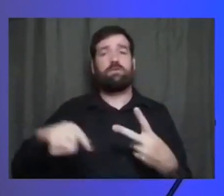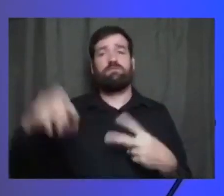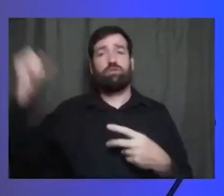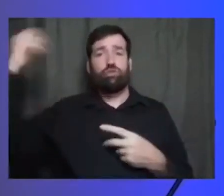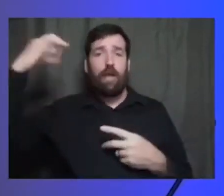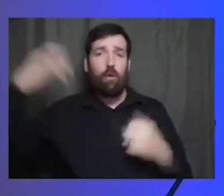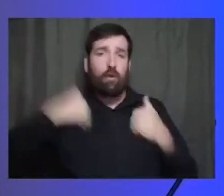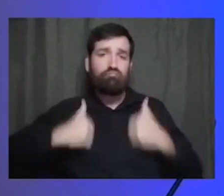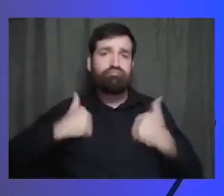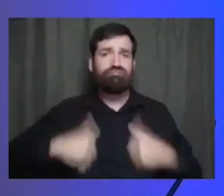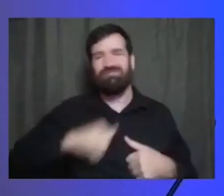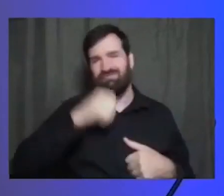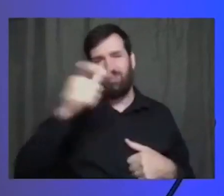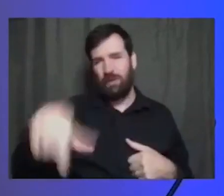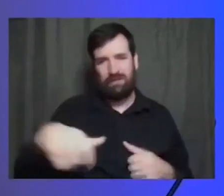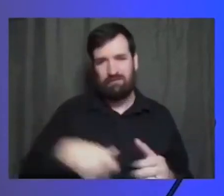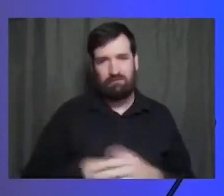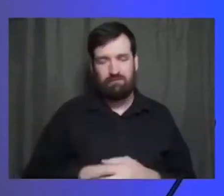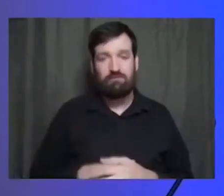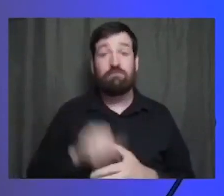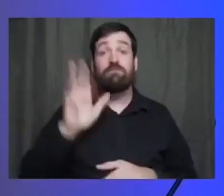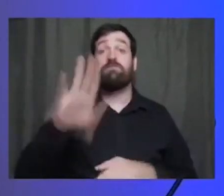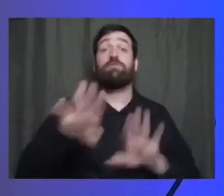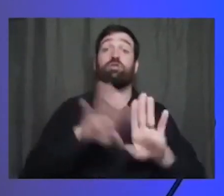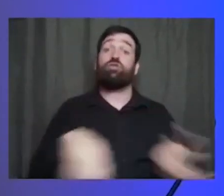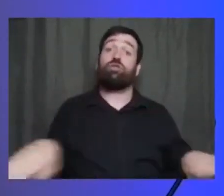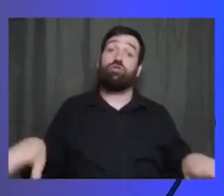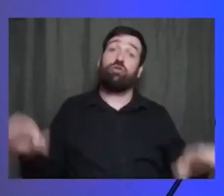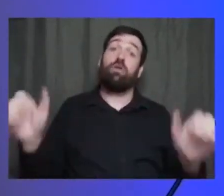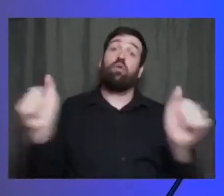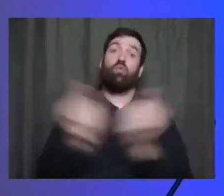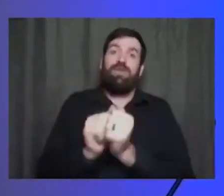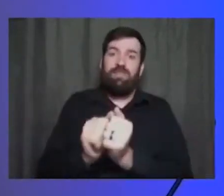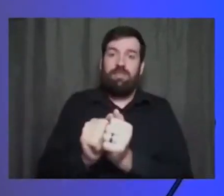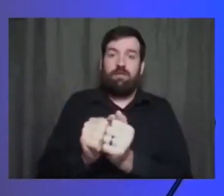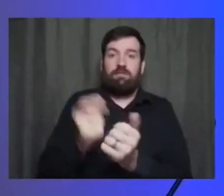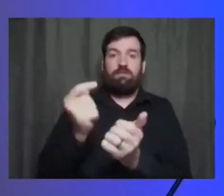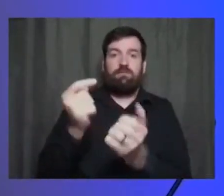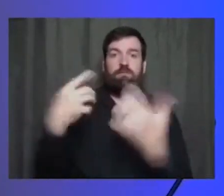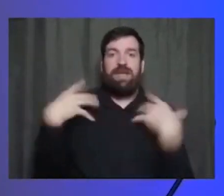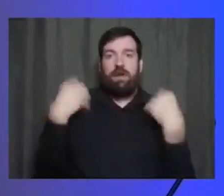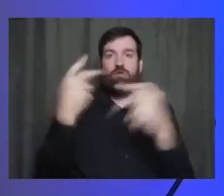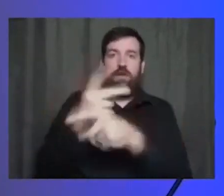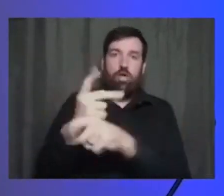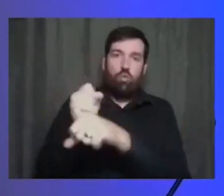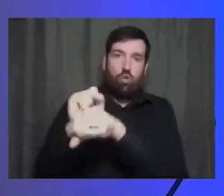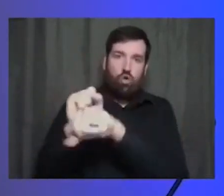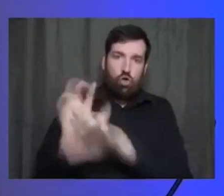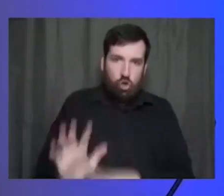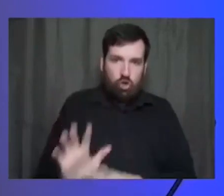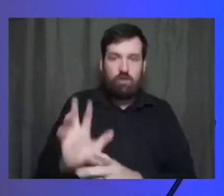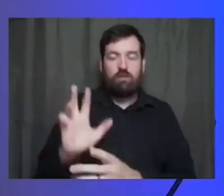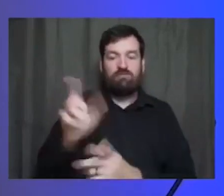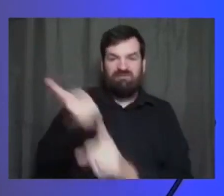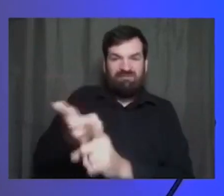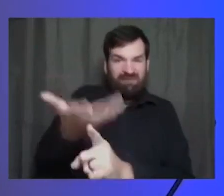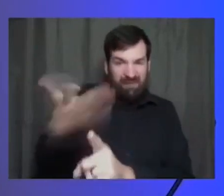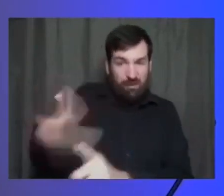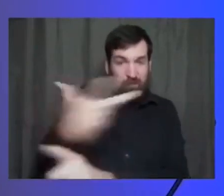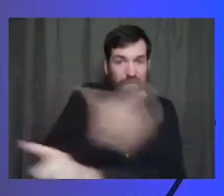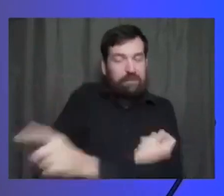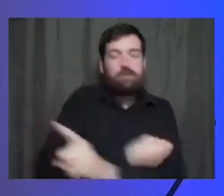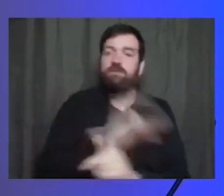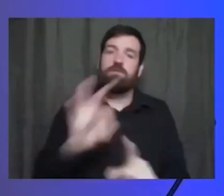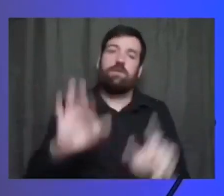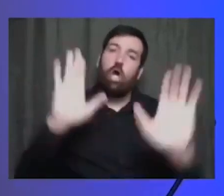fact that your children are with a vaccinated healthcare worker doing their speech therapy is awesome, and their risk of